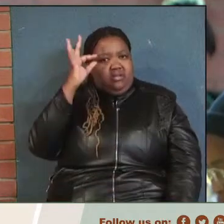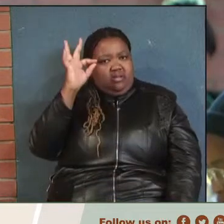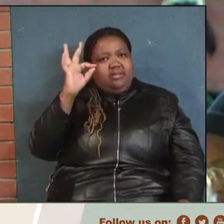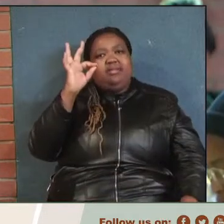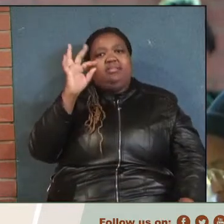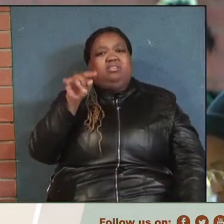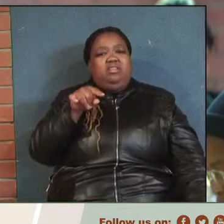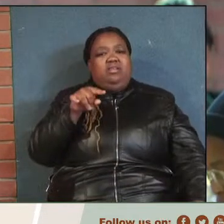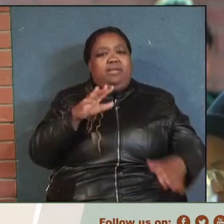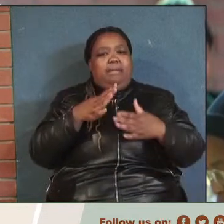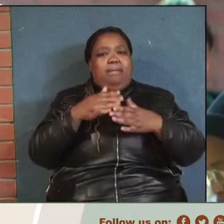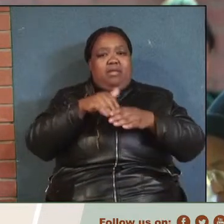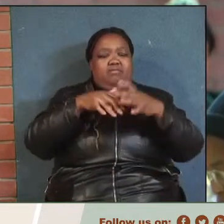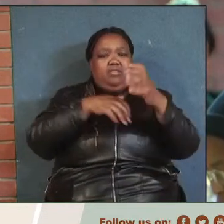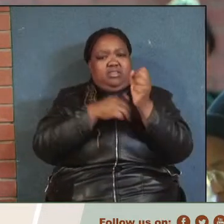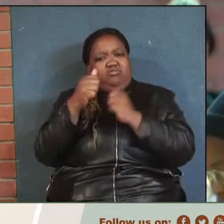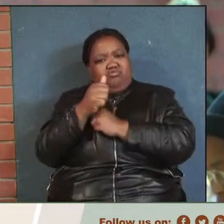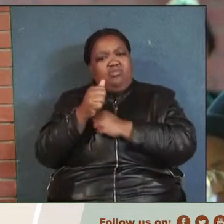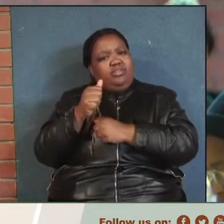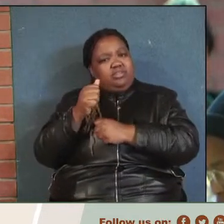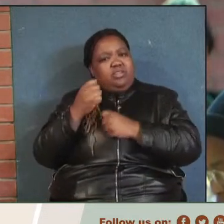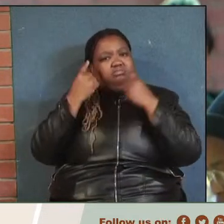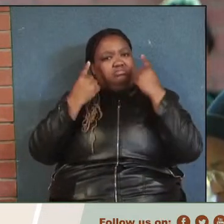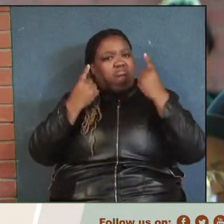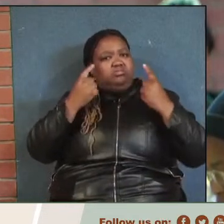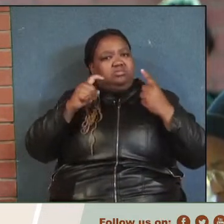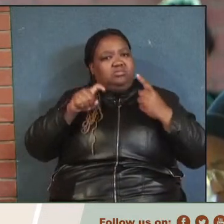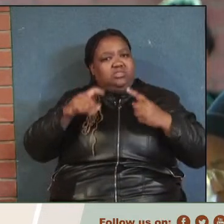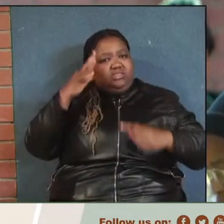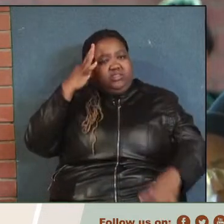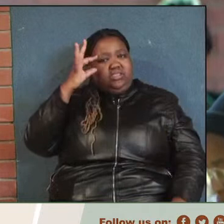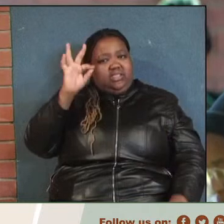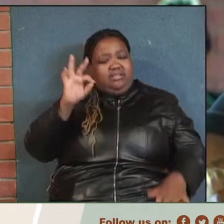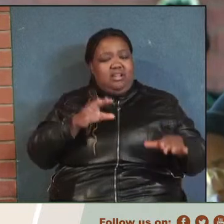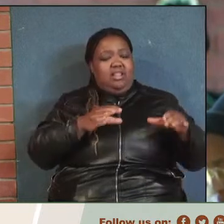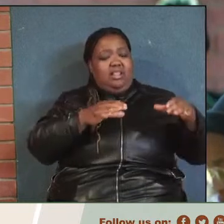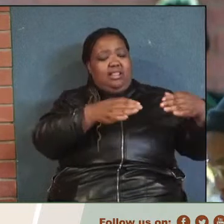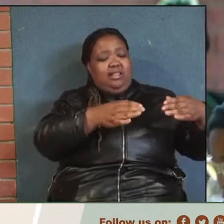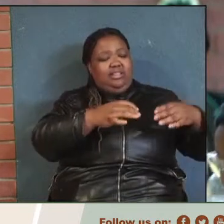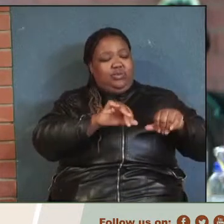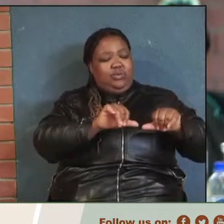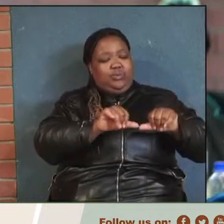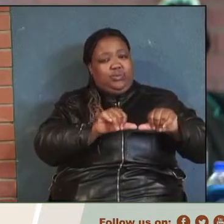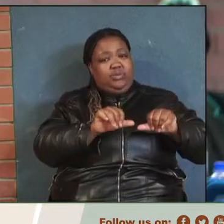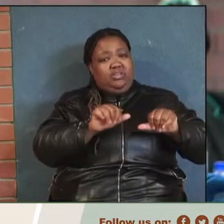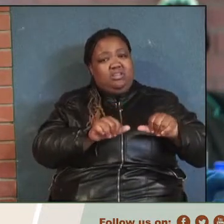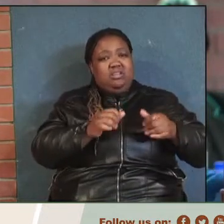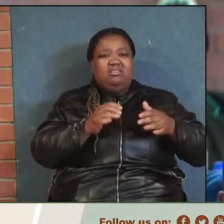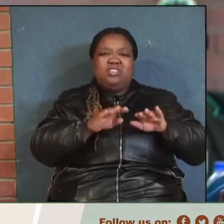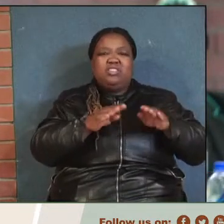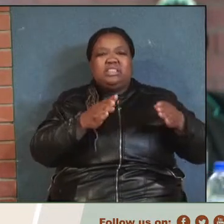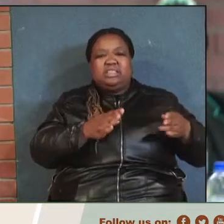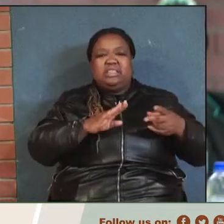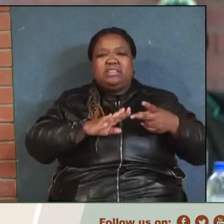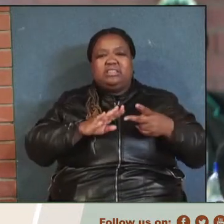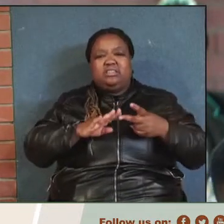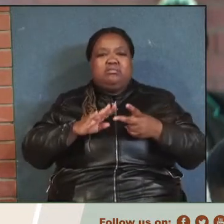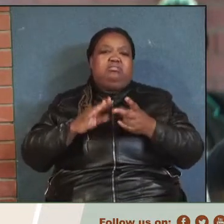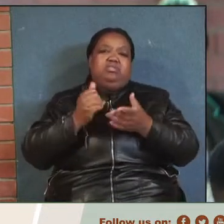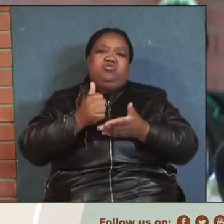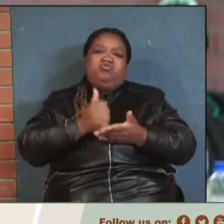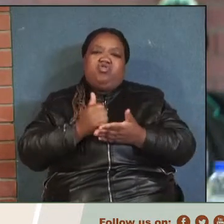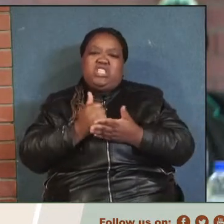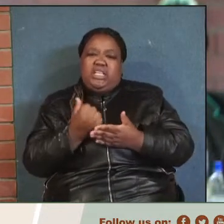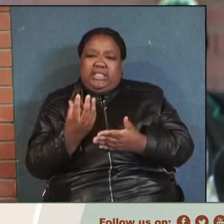the infrastructure norm. The government must look at the classroom size and the number of desks, tables, desks, chairs